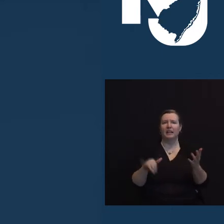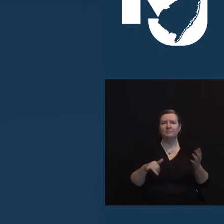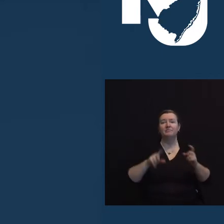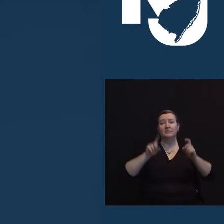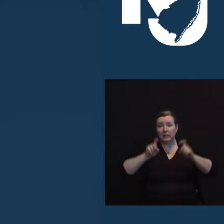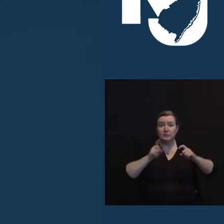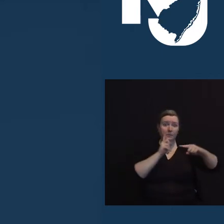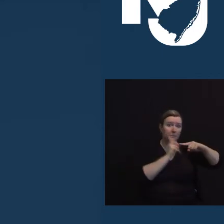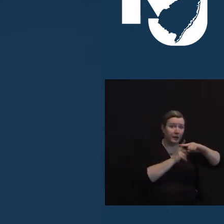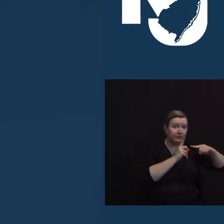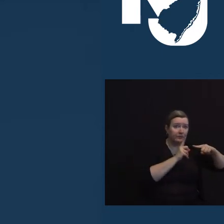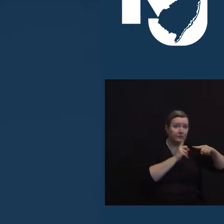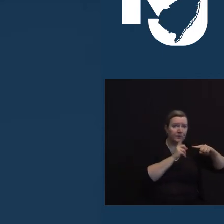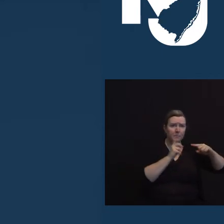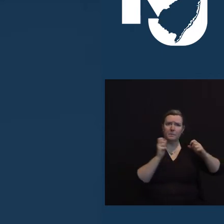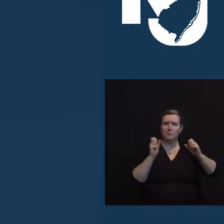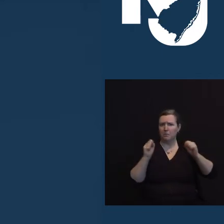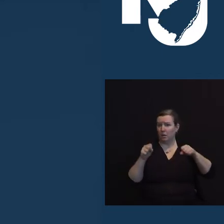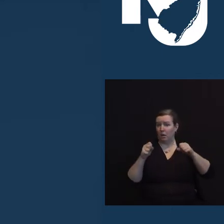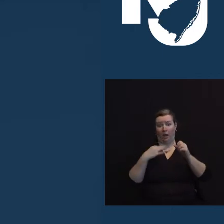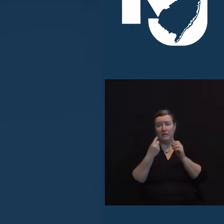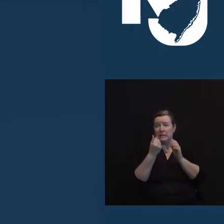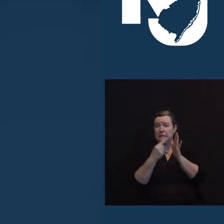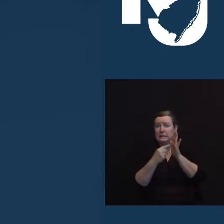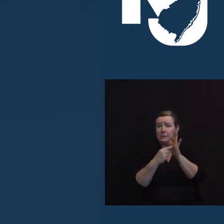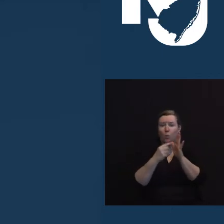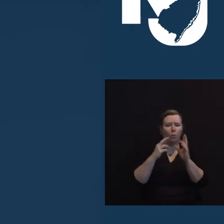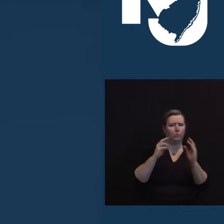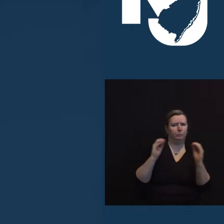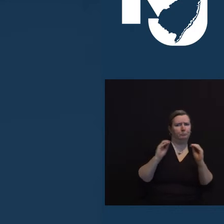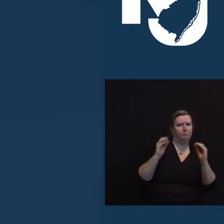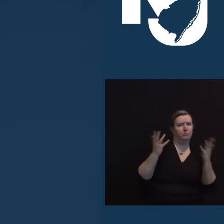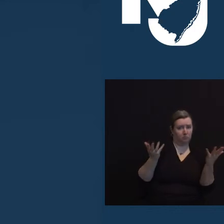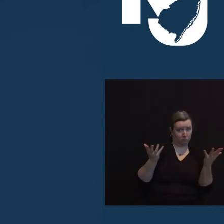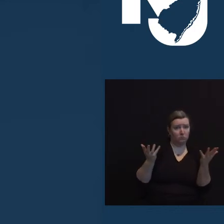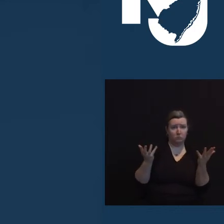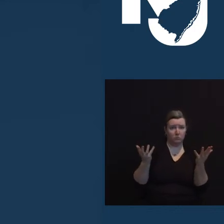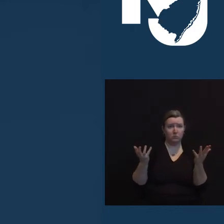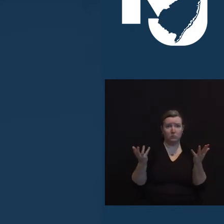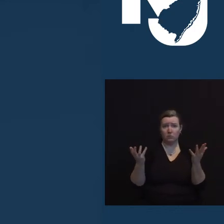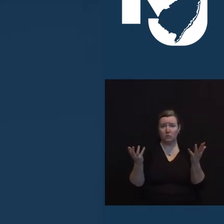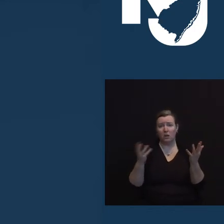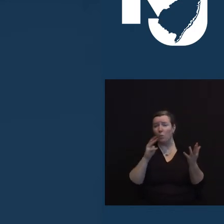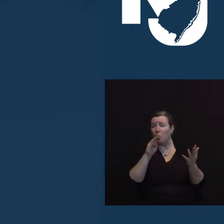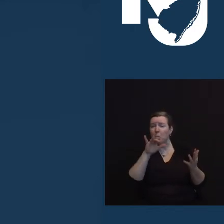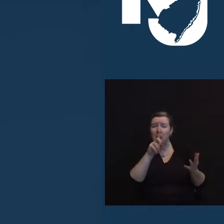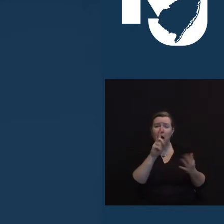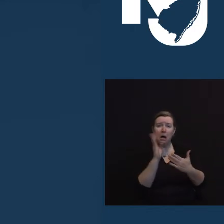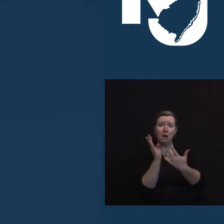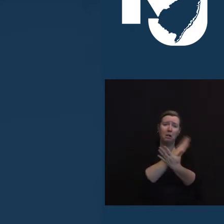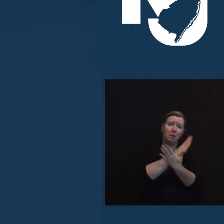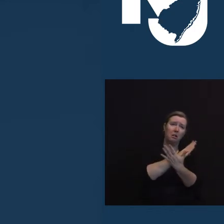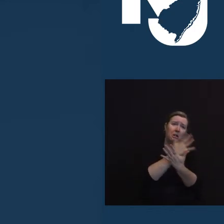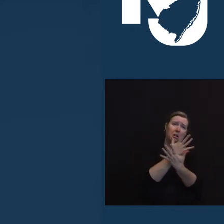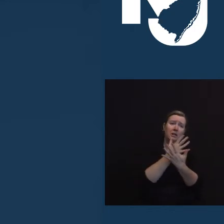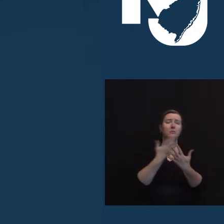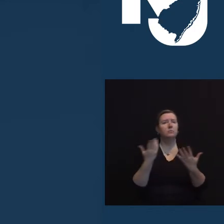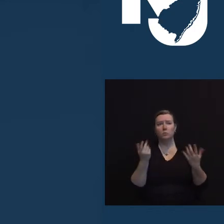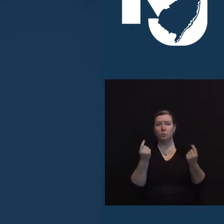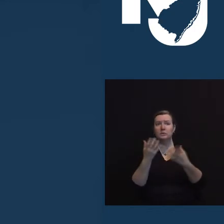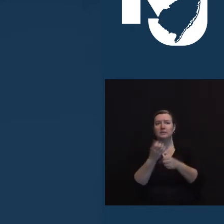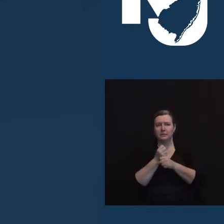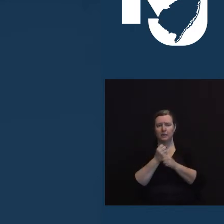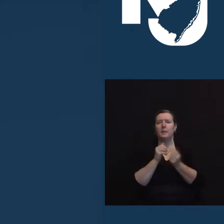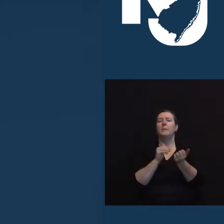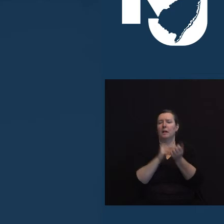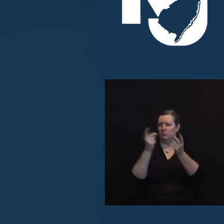modestly symptomatic, but getting that monoclonal antibody right then is a game changer as opposed to down